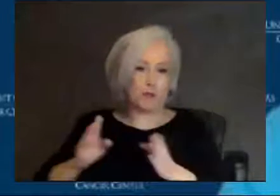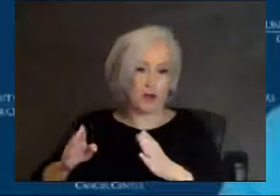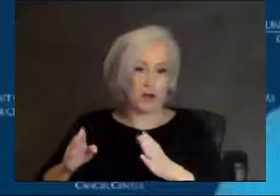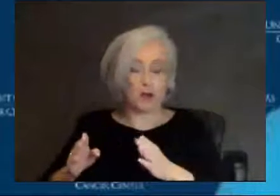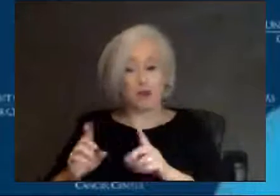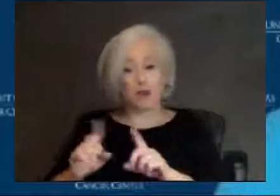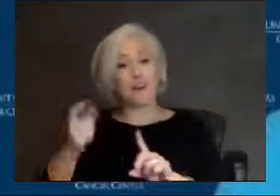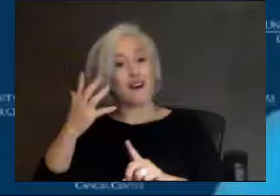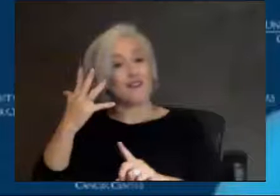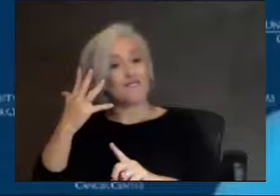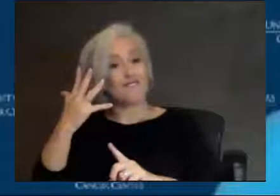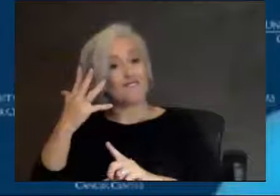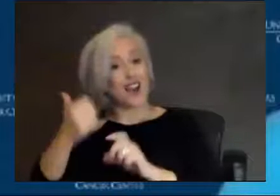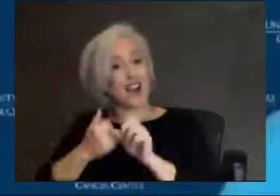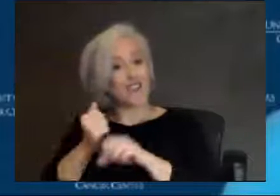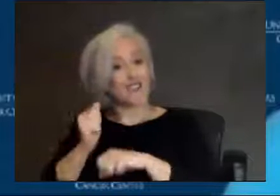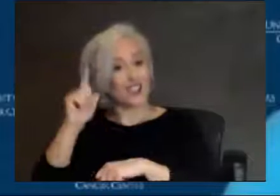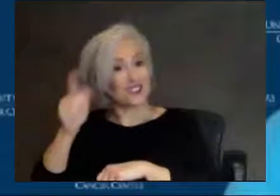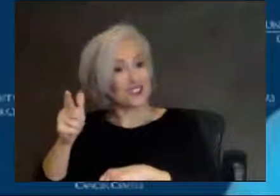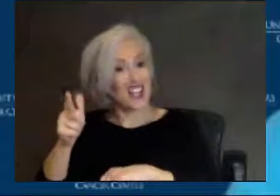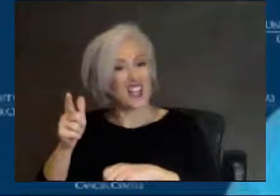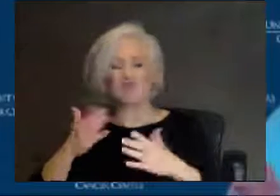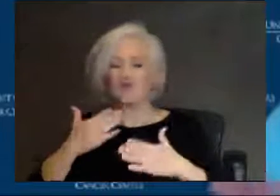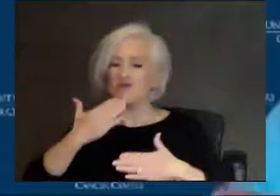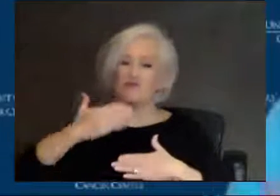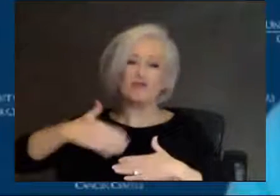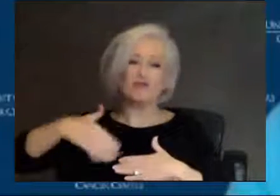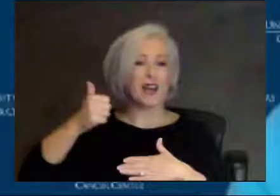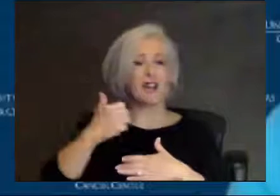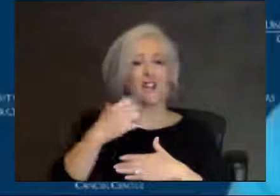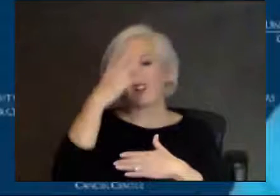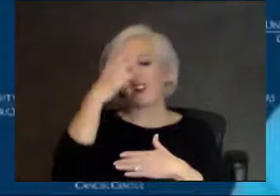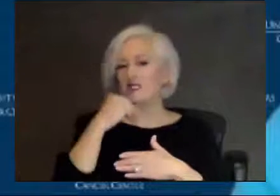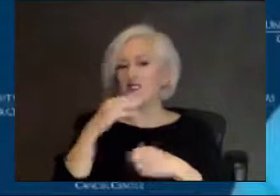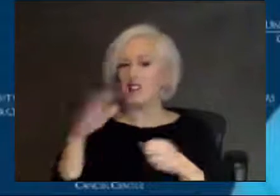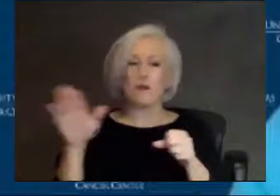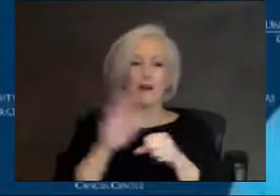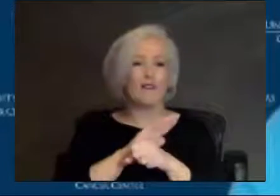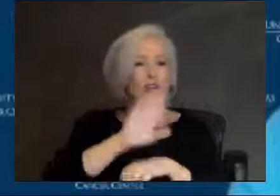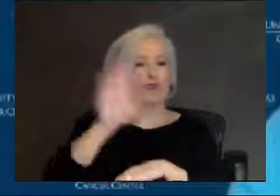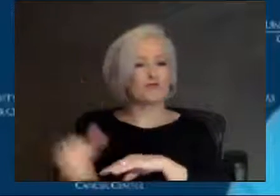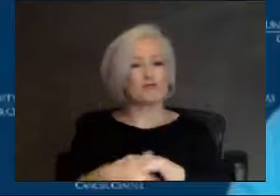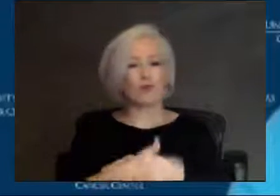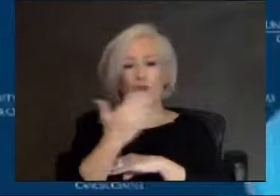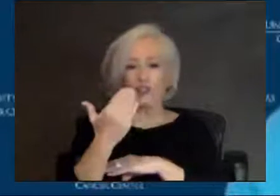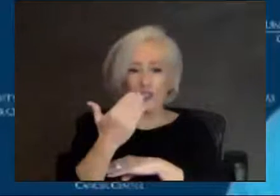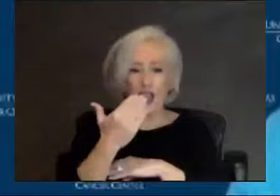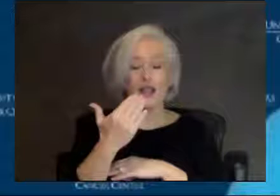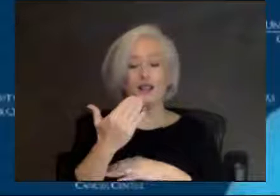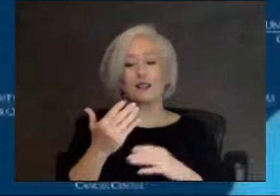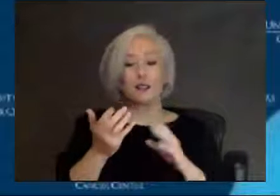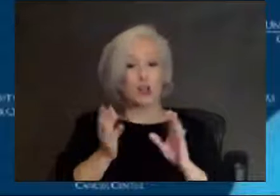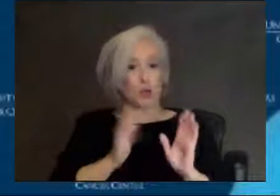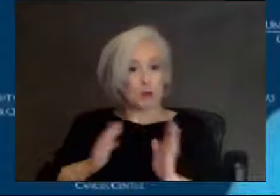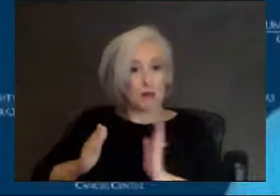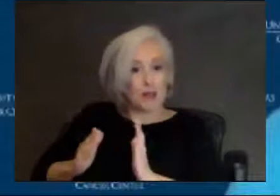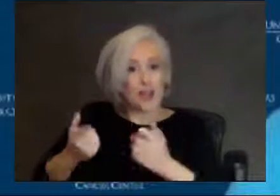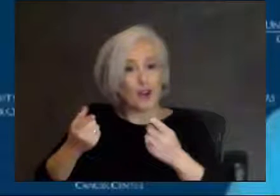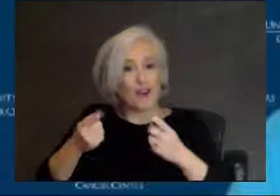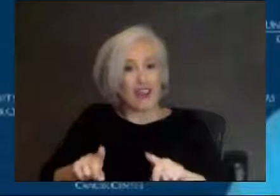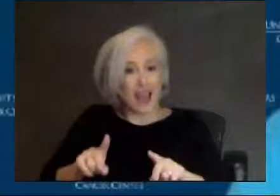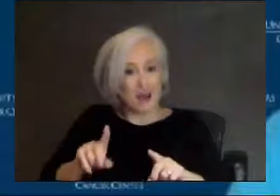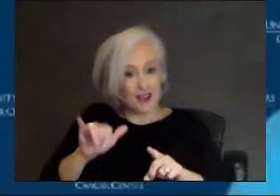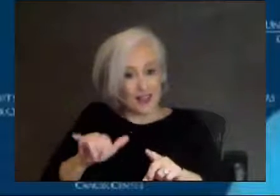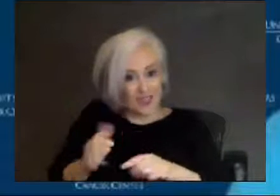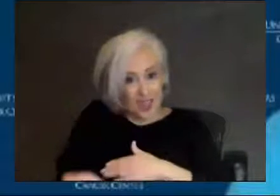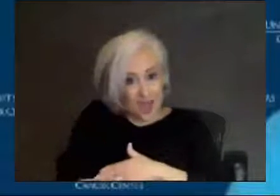I was able to sleep a full night, and then all of the PrEP was pretty much in the morning before I went